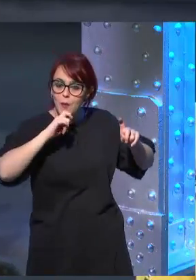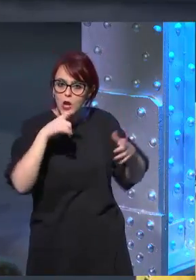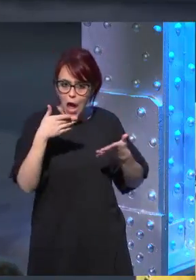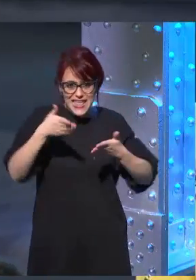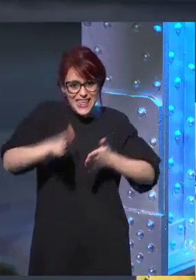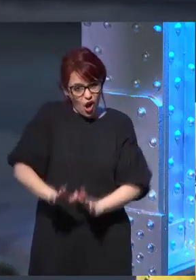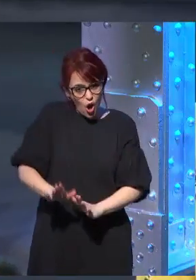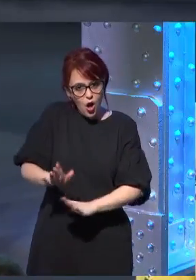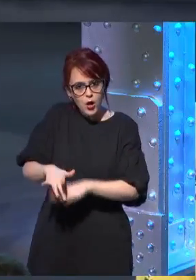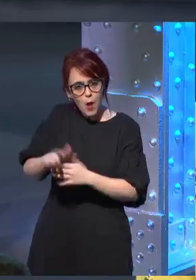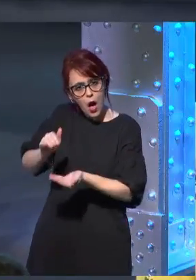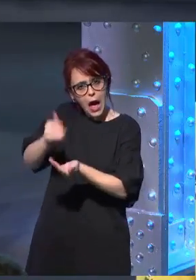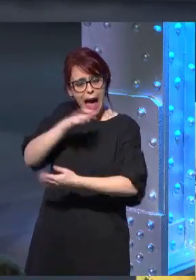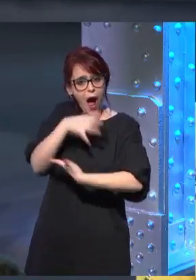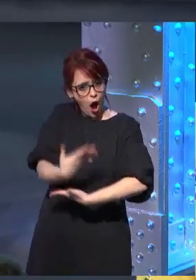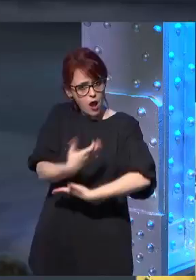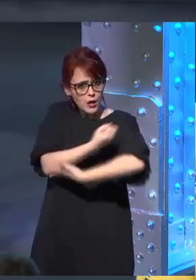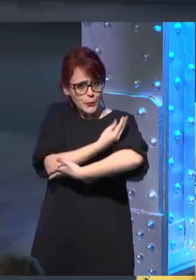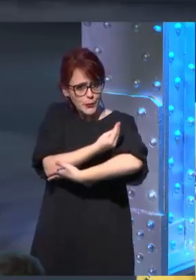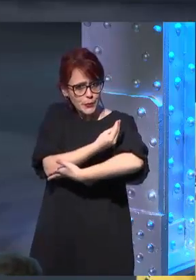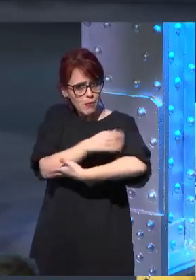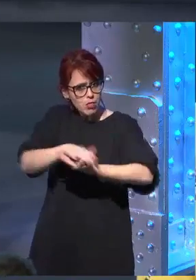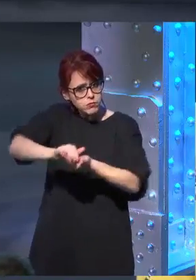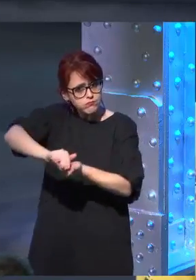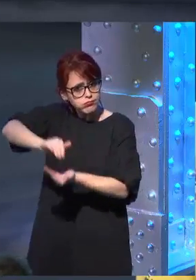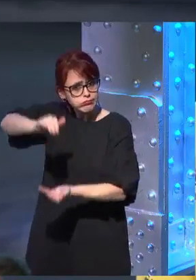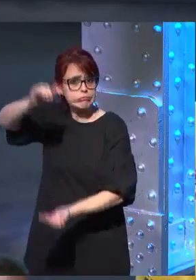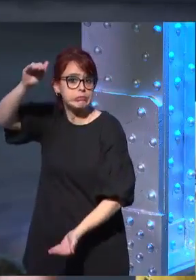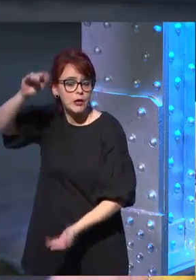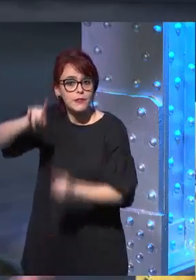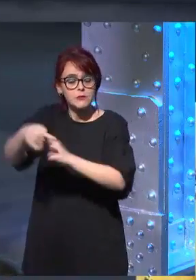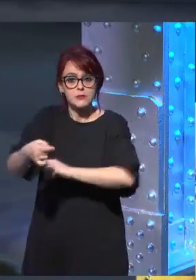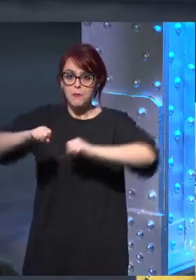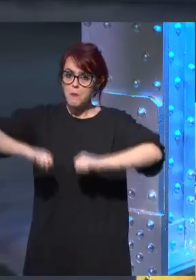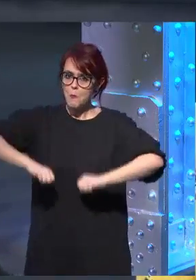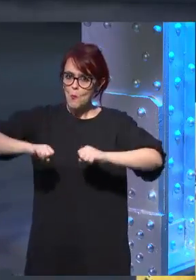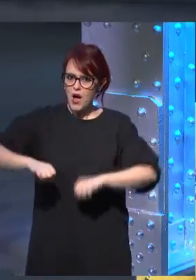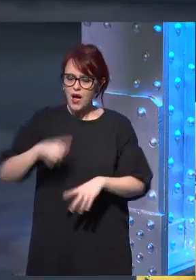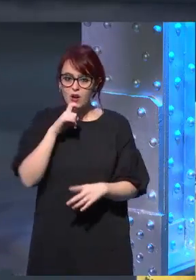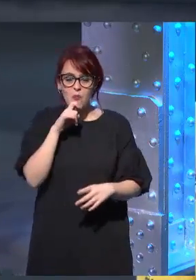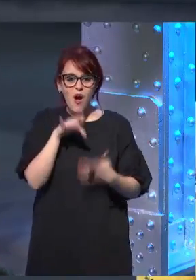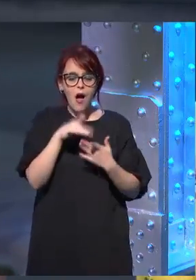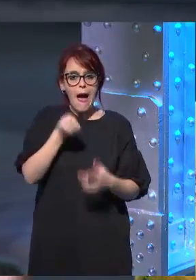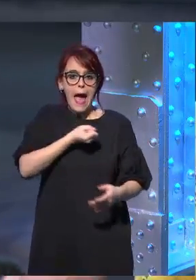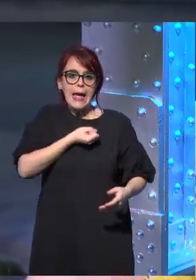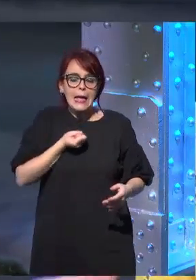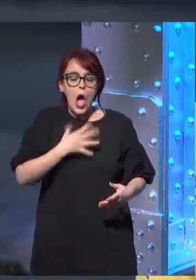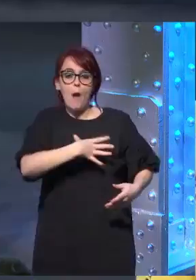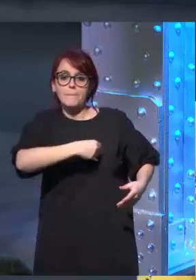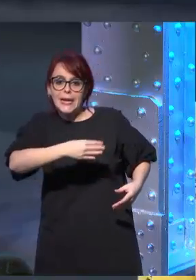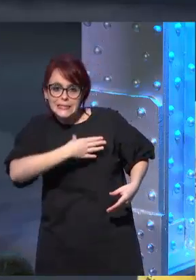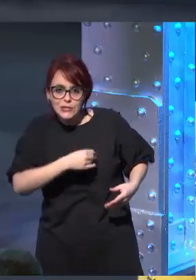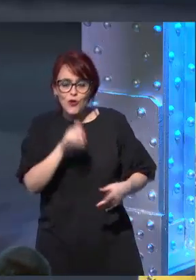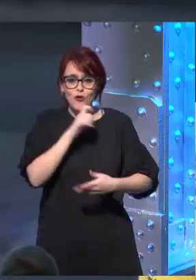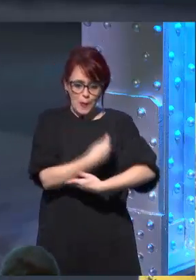go to the other side and you could say, well, I would like that my children could tell me that